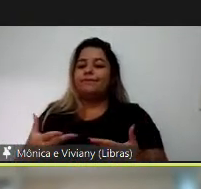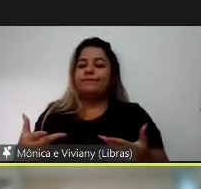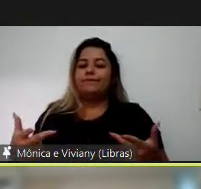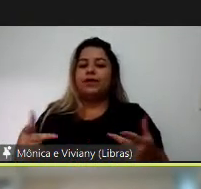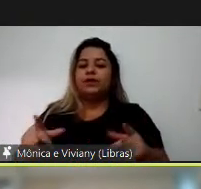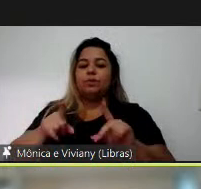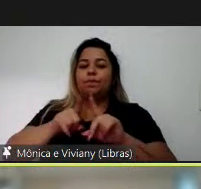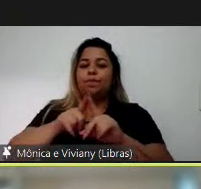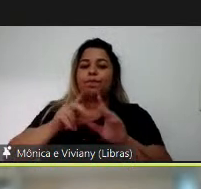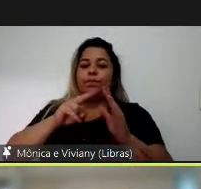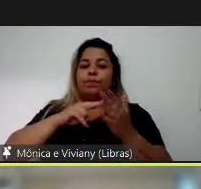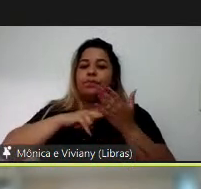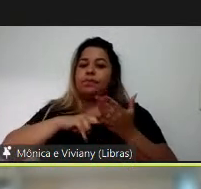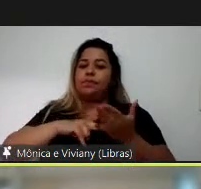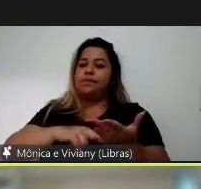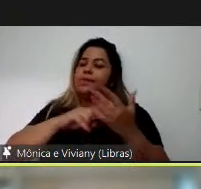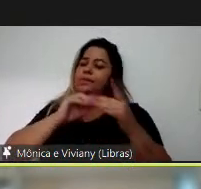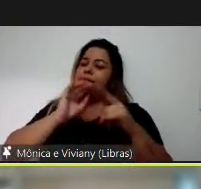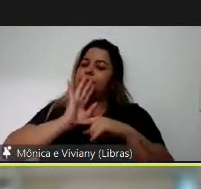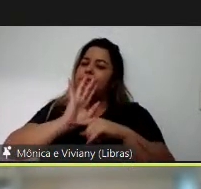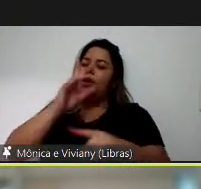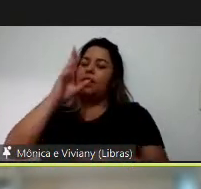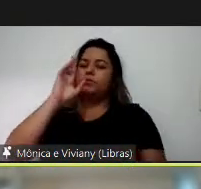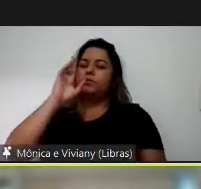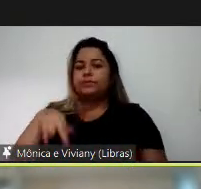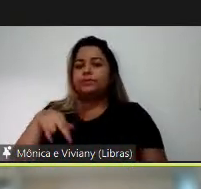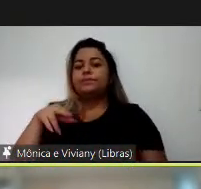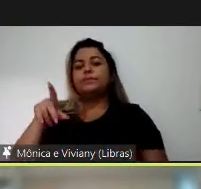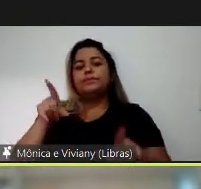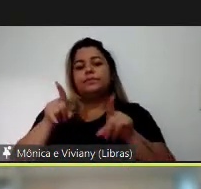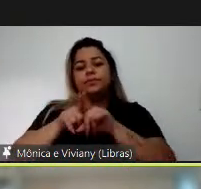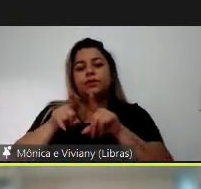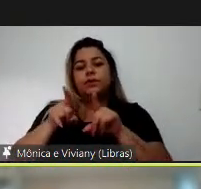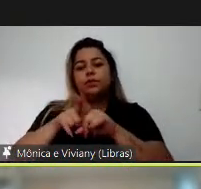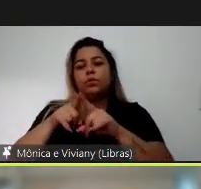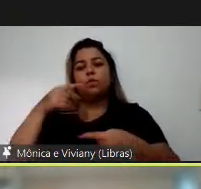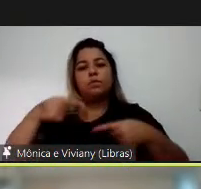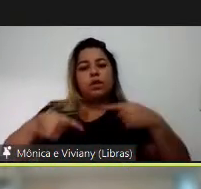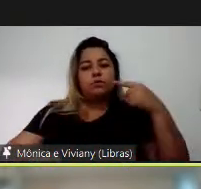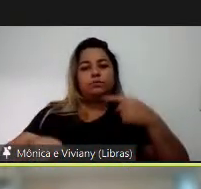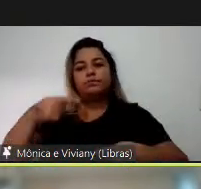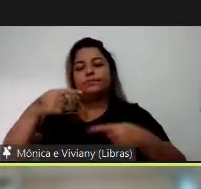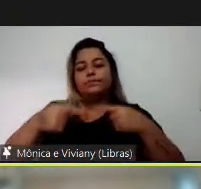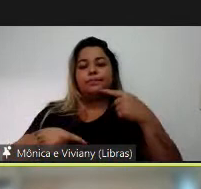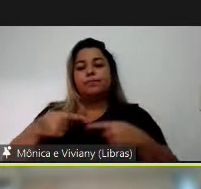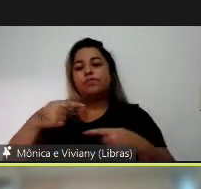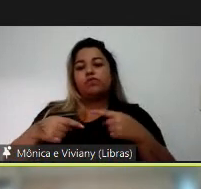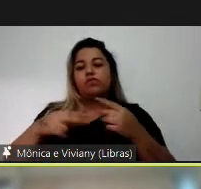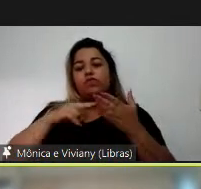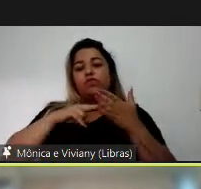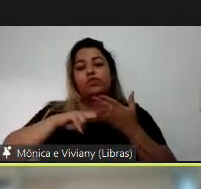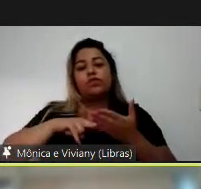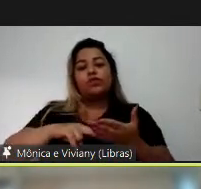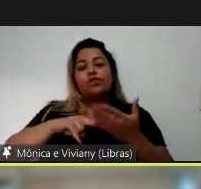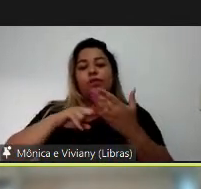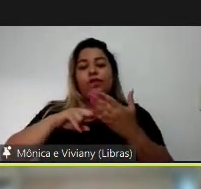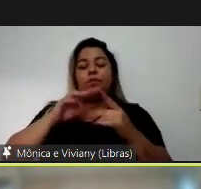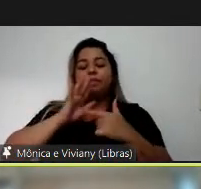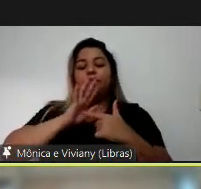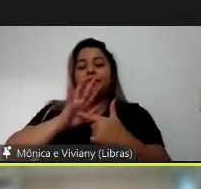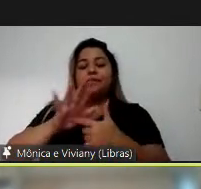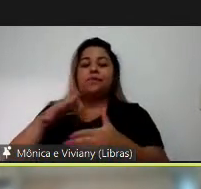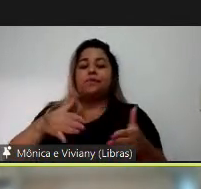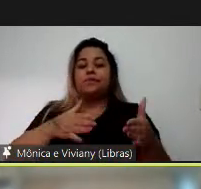lot, and this letter is for you to help us to reflect, consolidate this debate. It is a letter that will